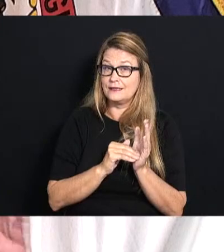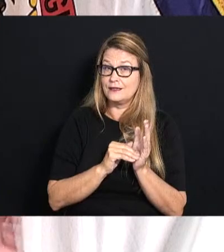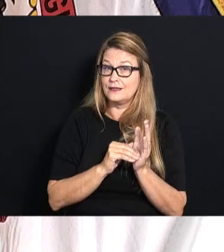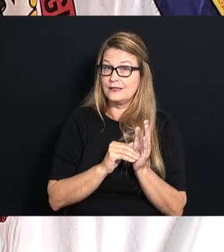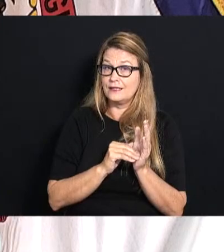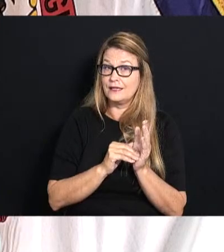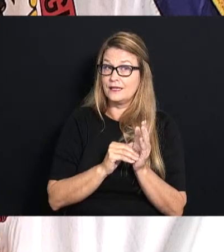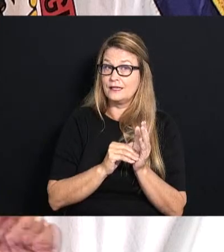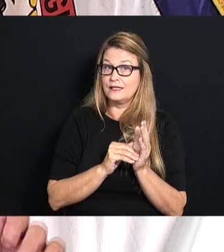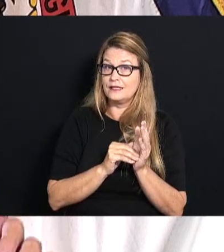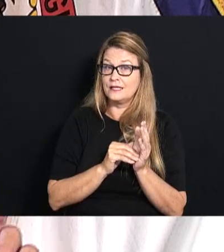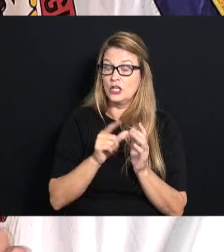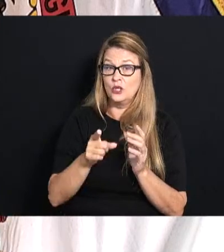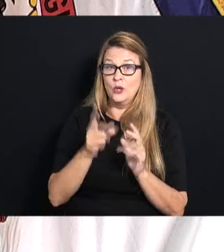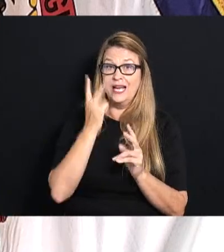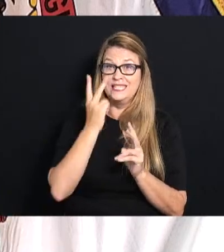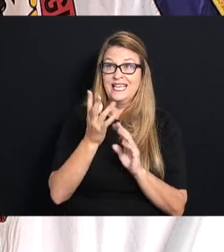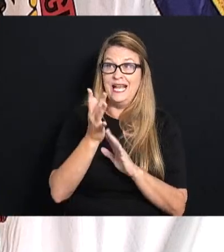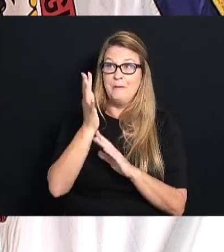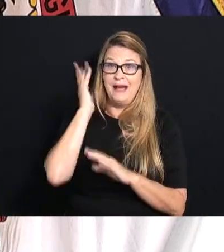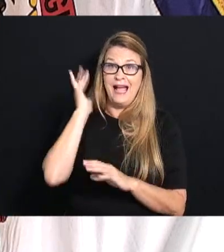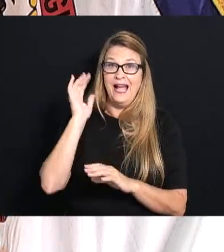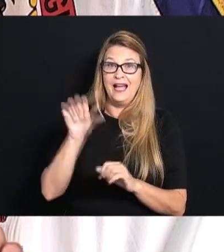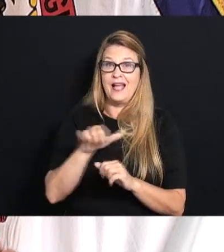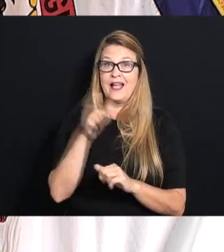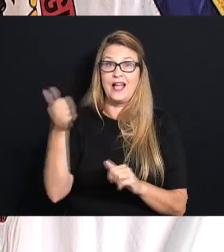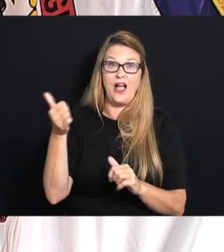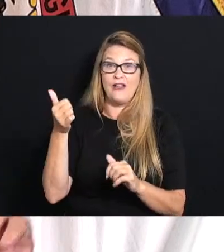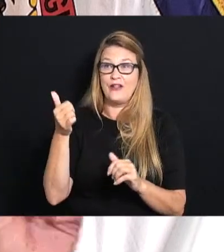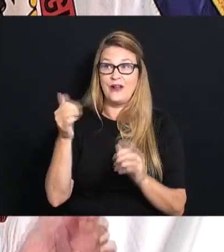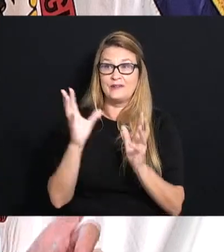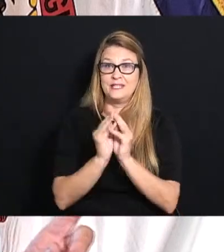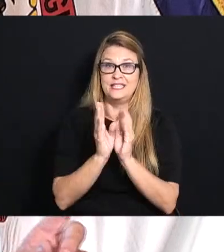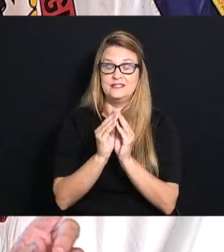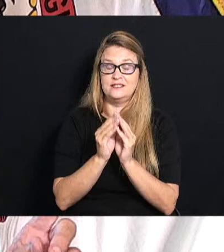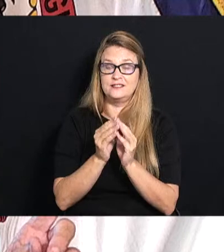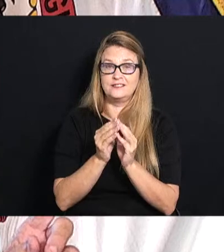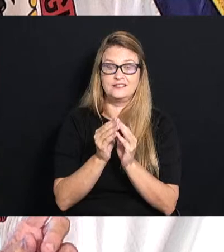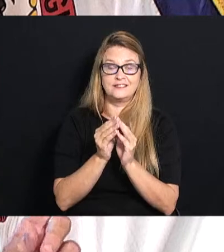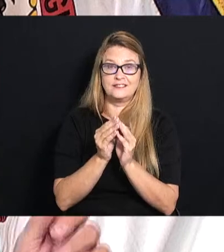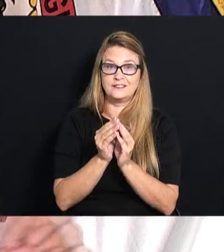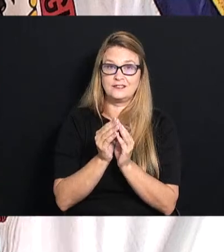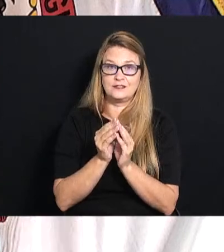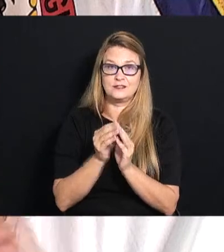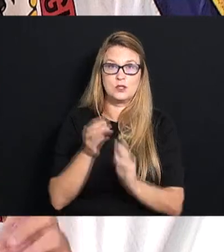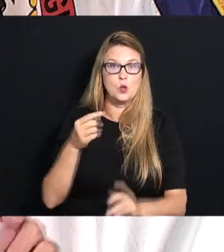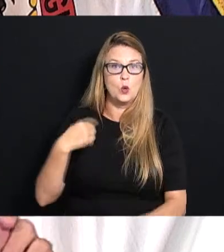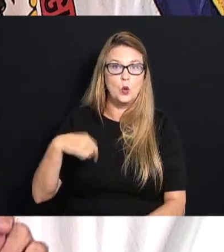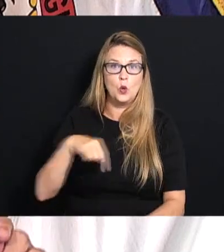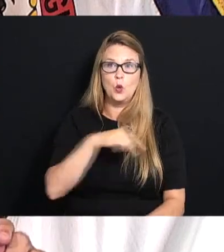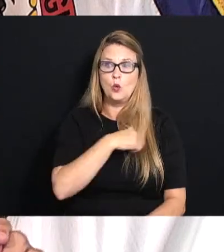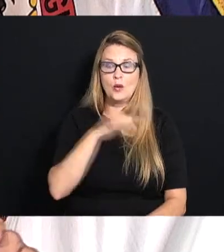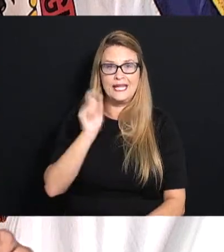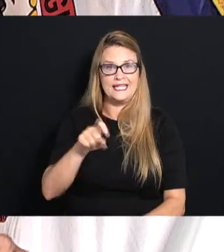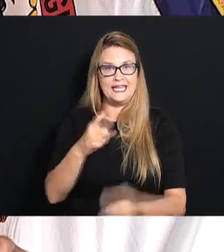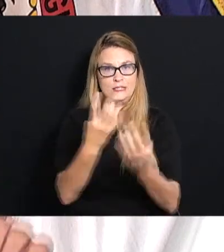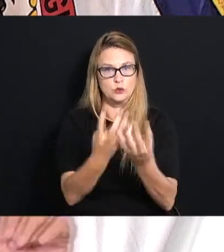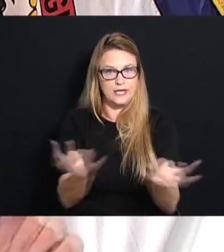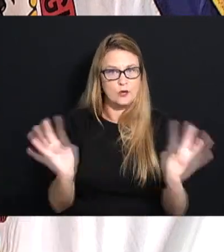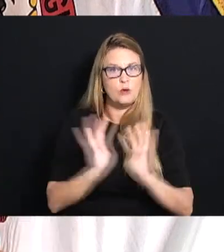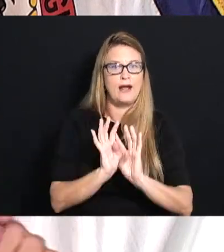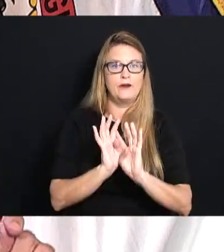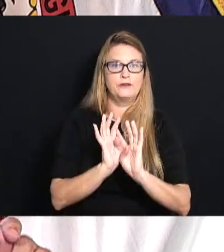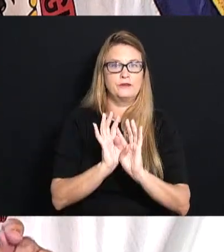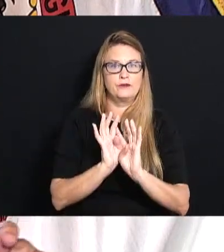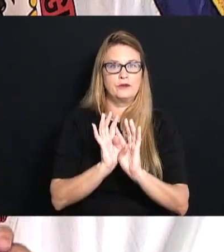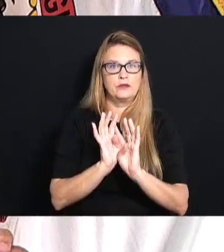in briefings, and you can go back and find it, or I can supply it to you over and over, that we ought to all get around a table and